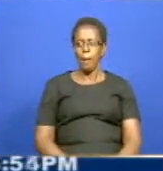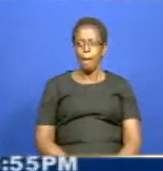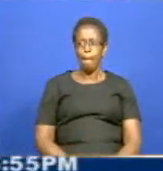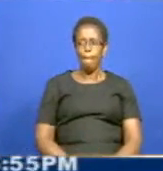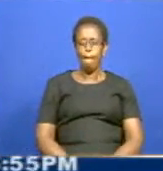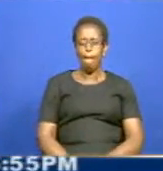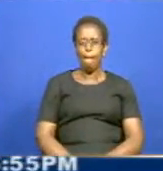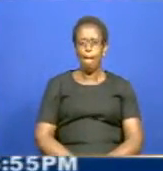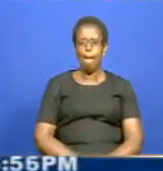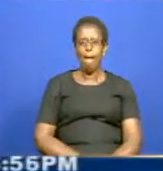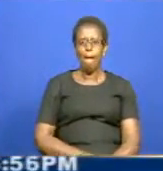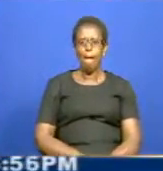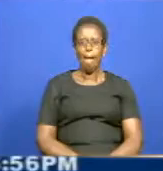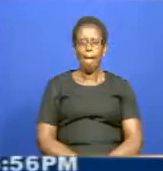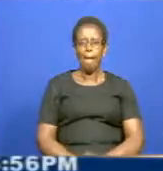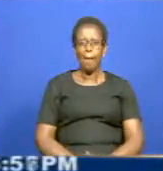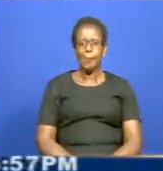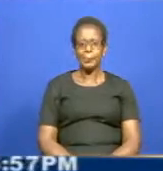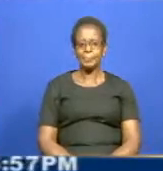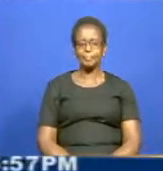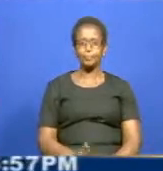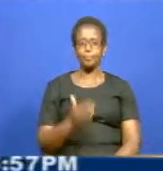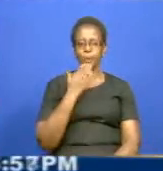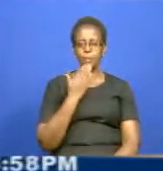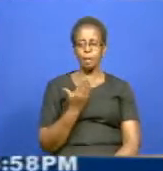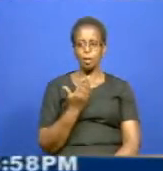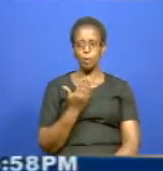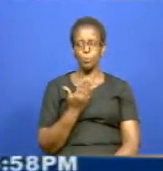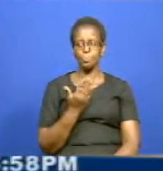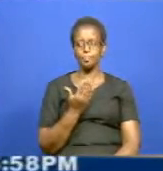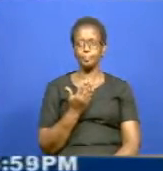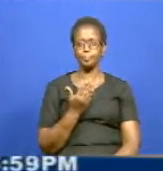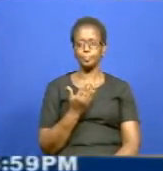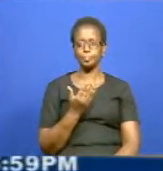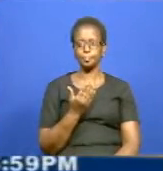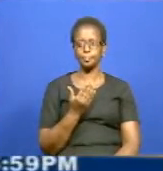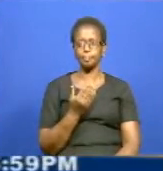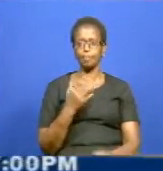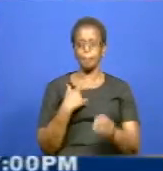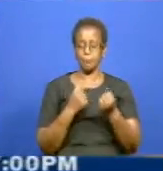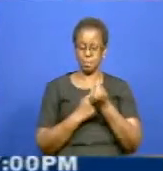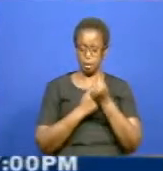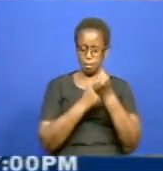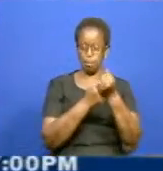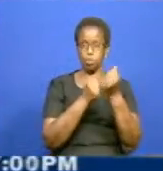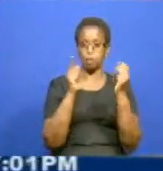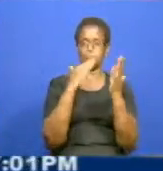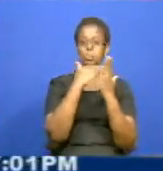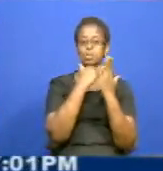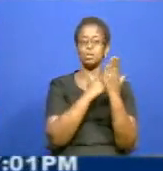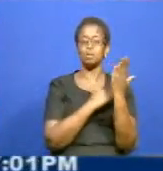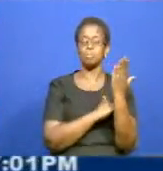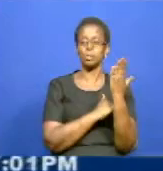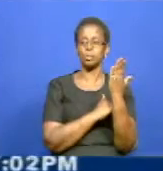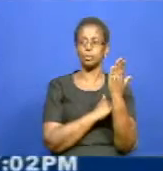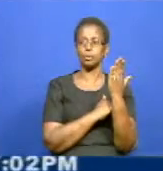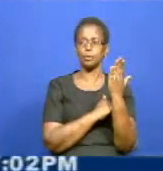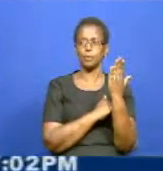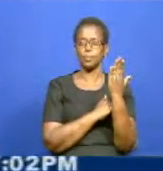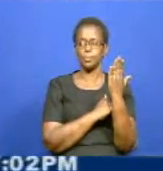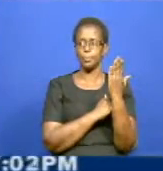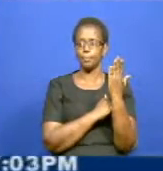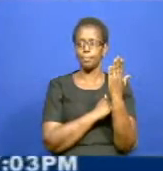Honorable Speaker, thank you for giving me an opportunity to support this statement. And indeed, Honorable